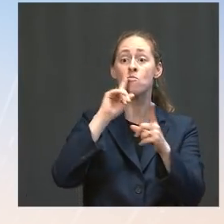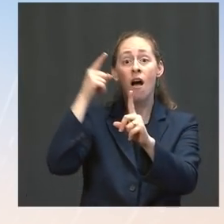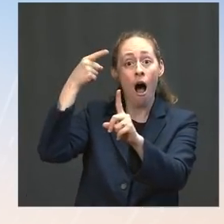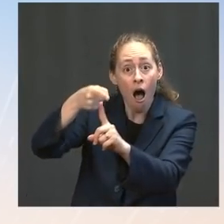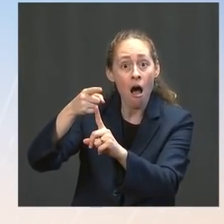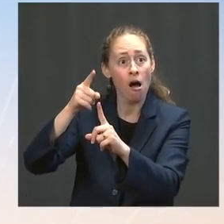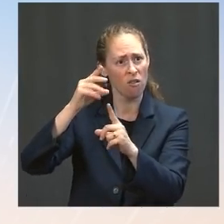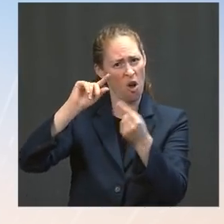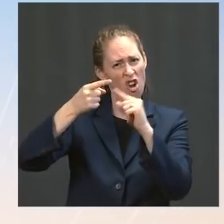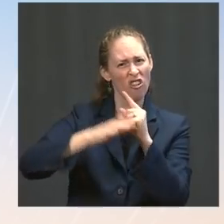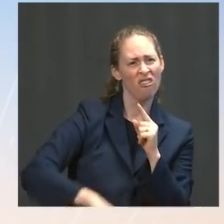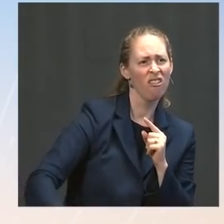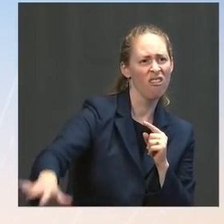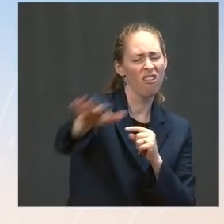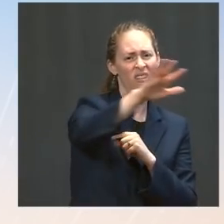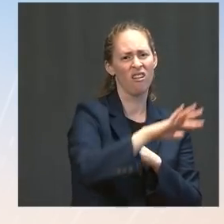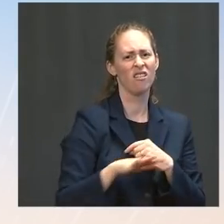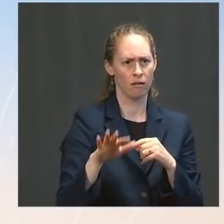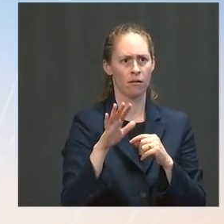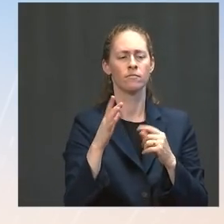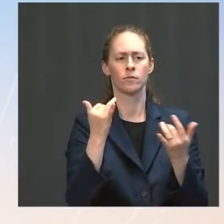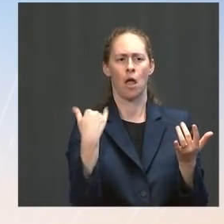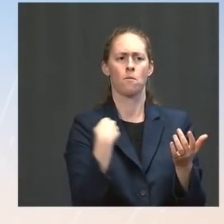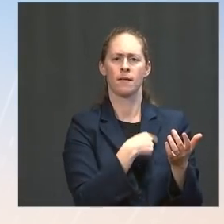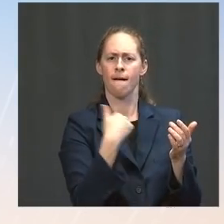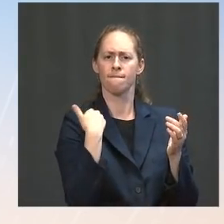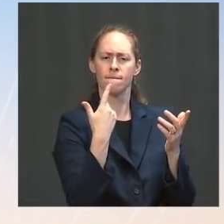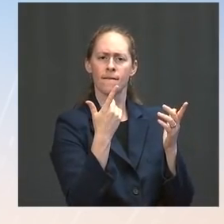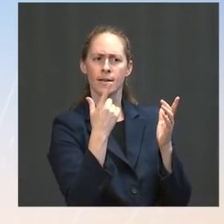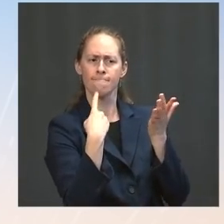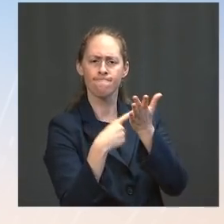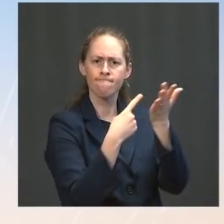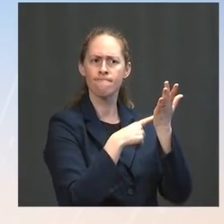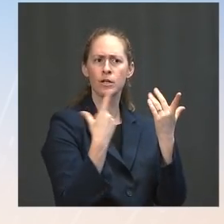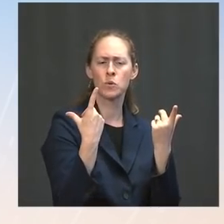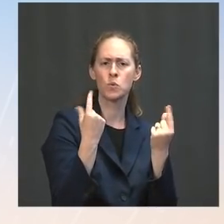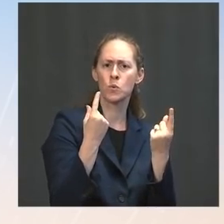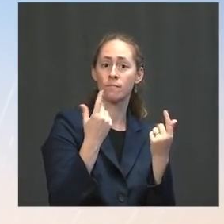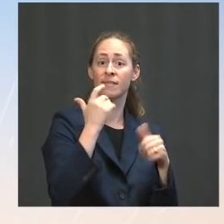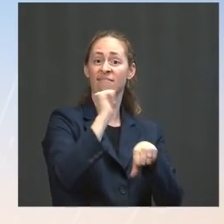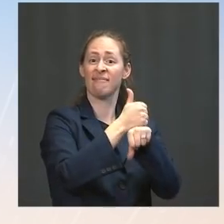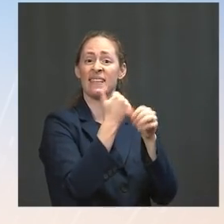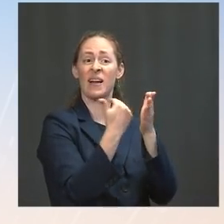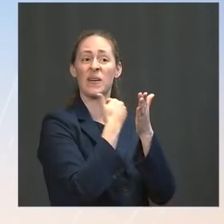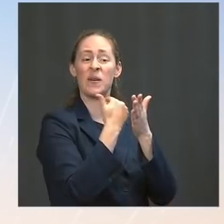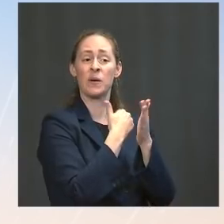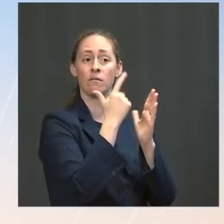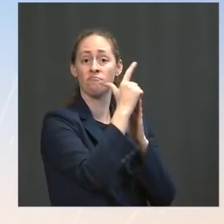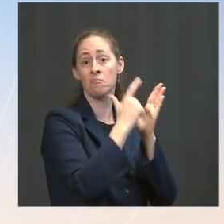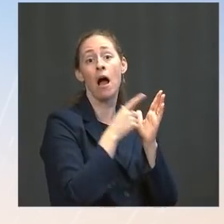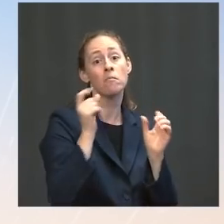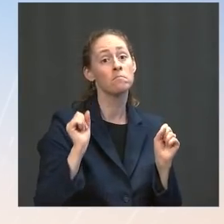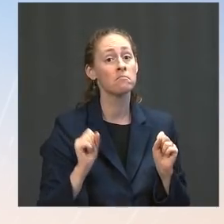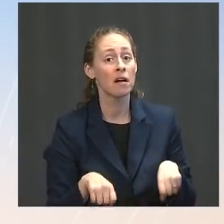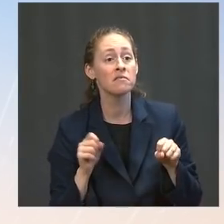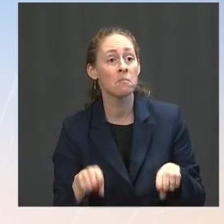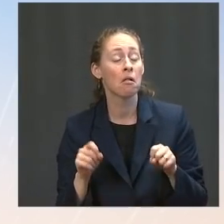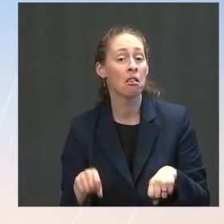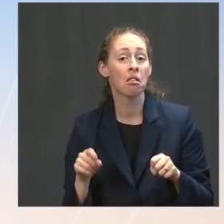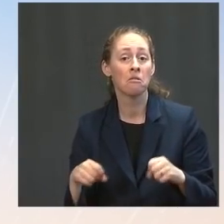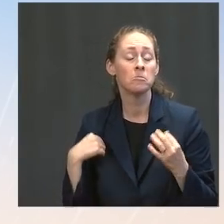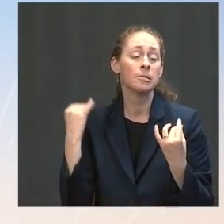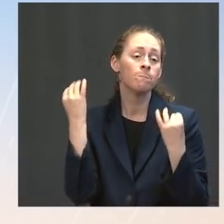lot of that vetting, some of the pace of that vetting is within your control. You can add more people, you can add more interviewers. And we have done that. But a lot of it is not